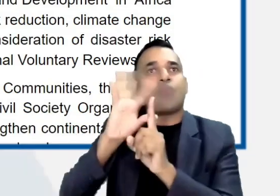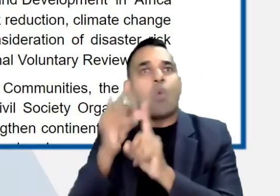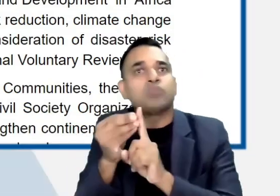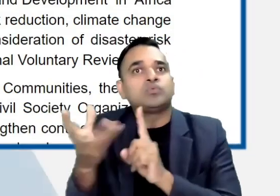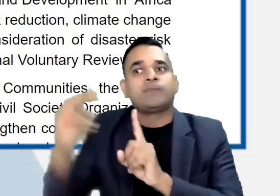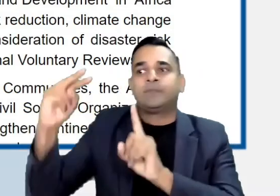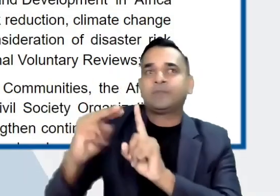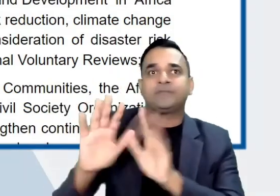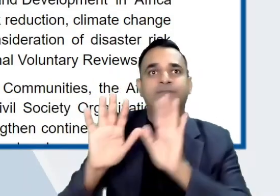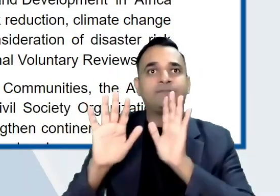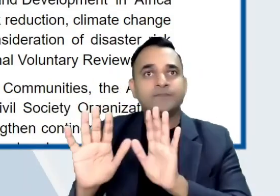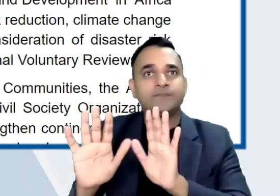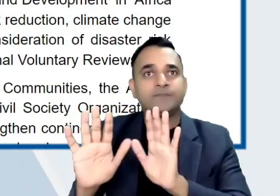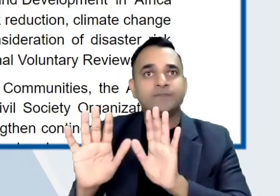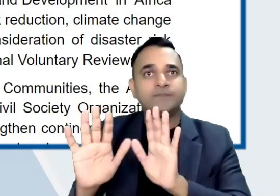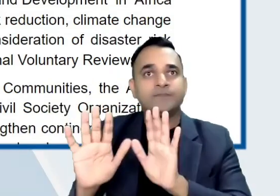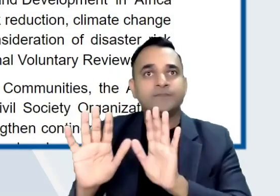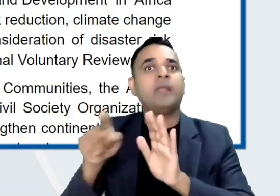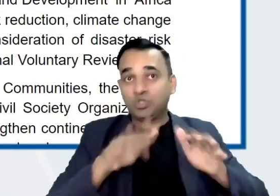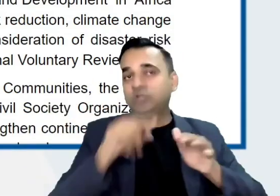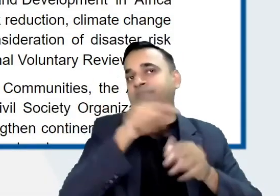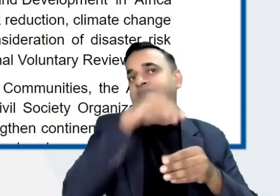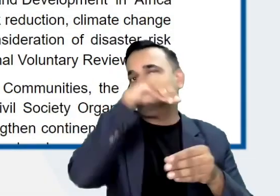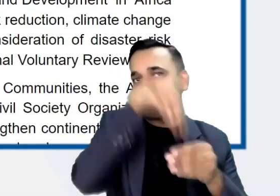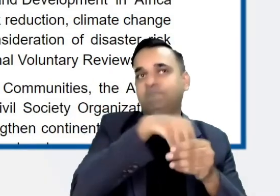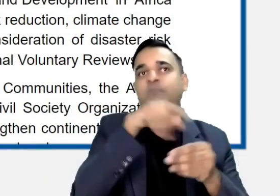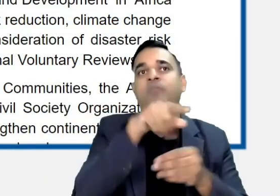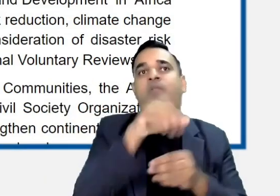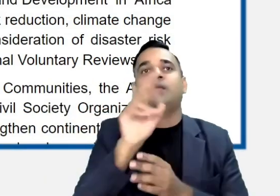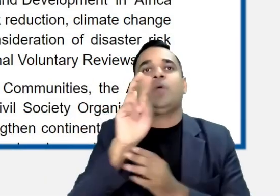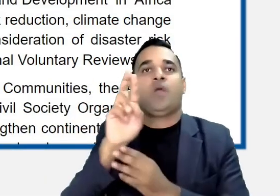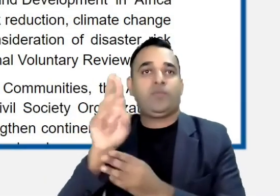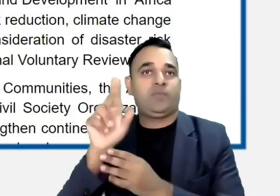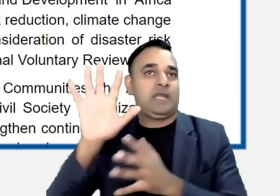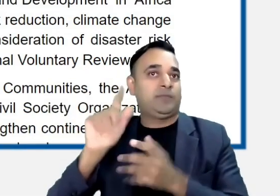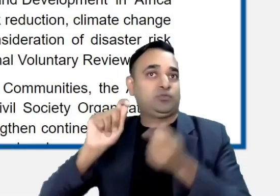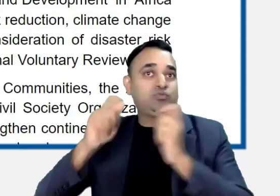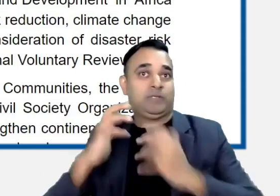buttress the implementation of the Sendai framework and the Africa Program of Action at all levels.